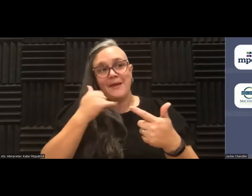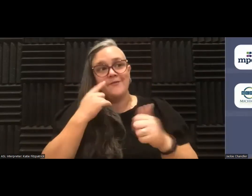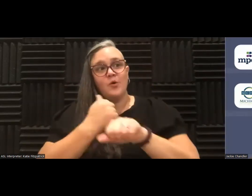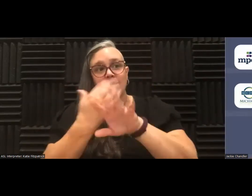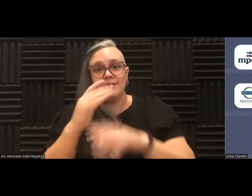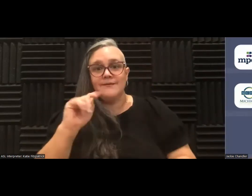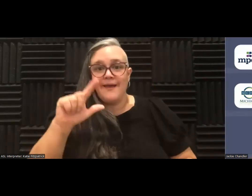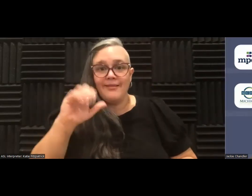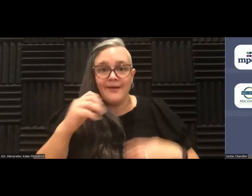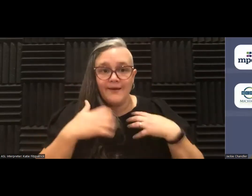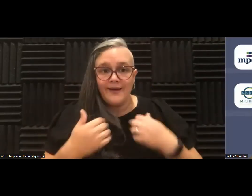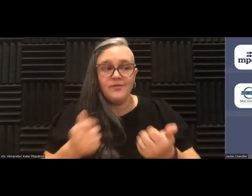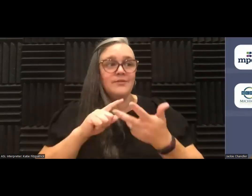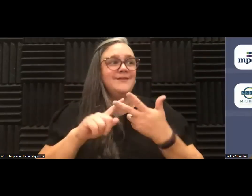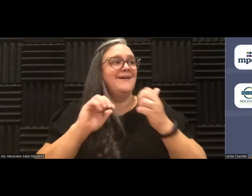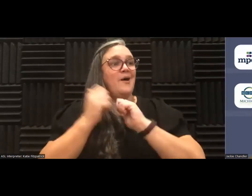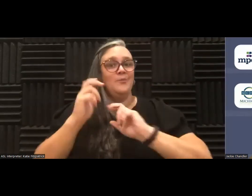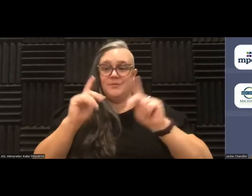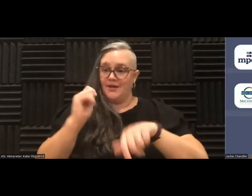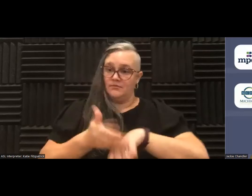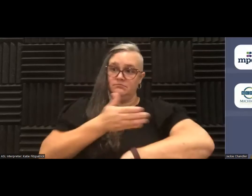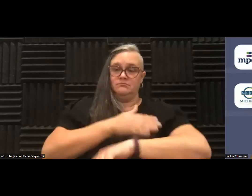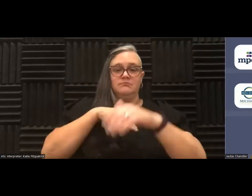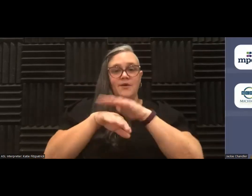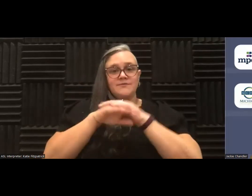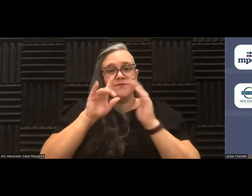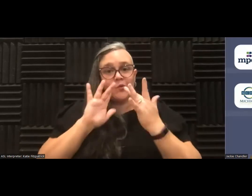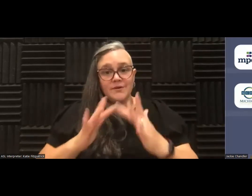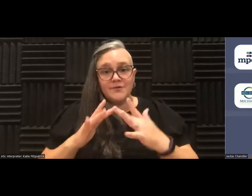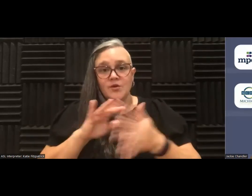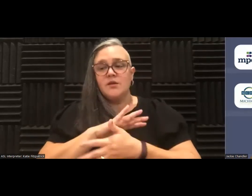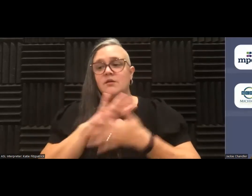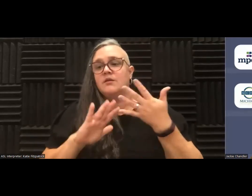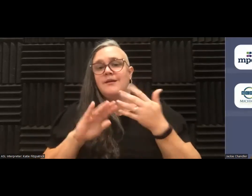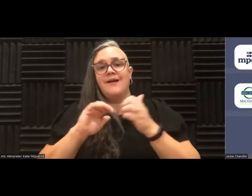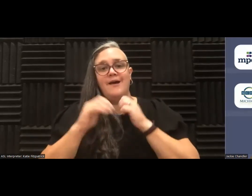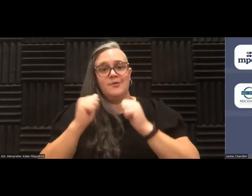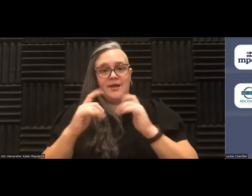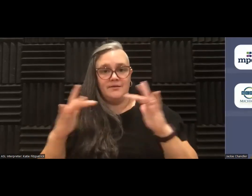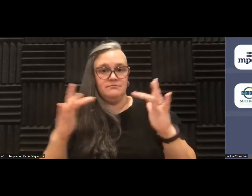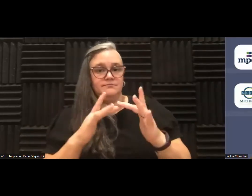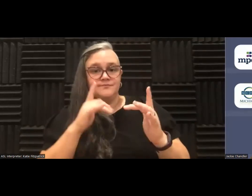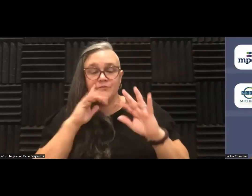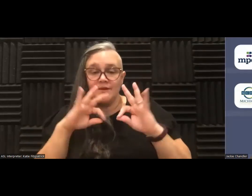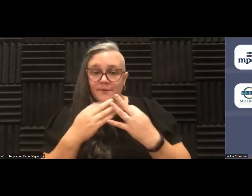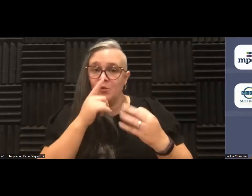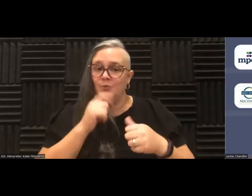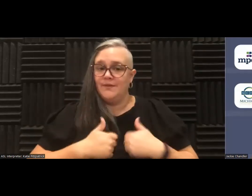to connect to the internet, and, better ways for them to connect within, back to families that are living in other